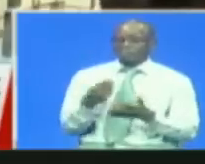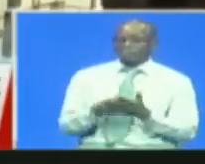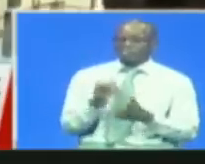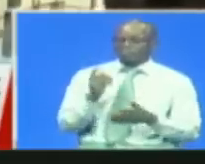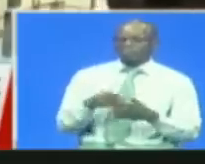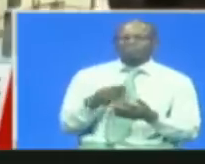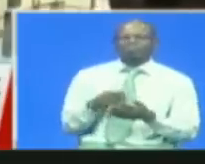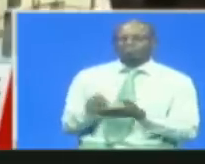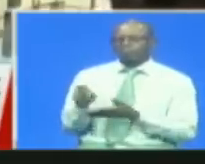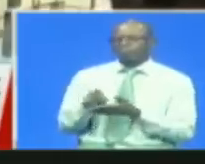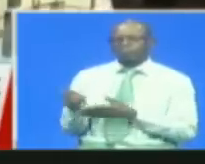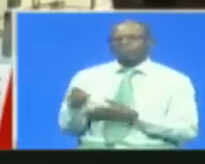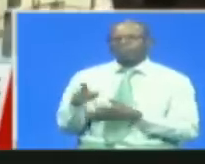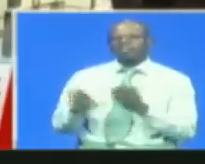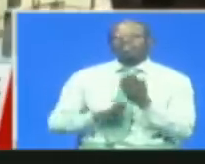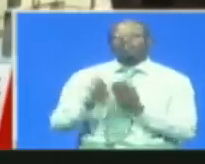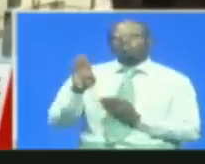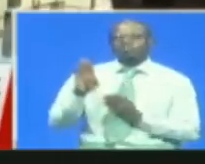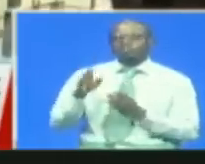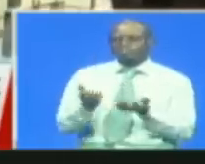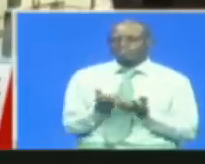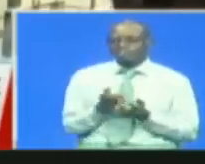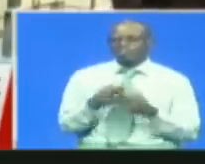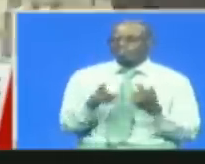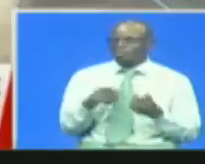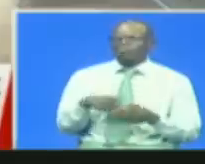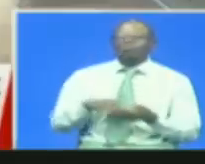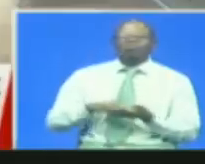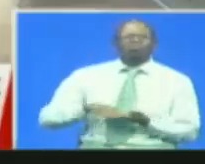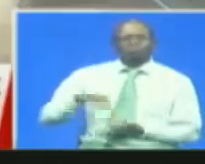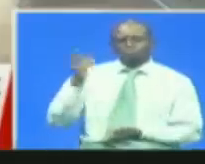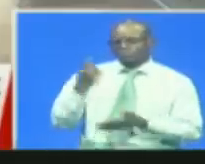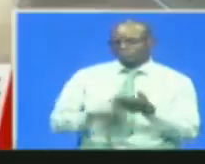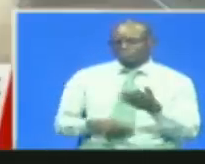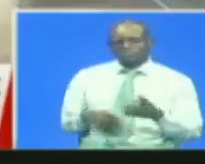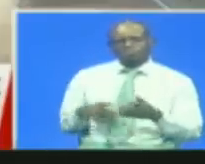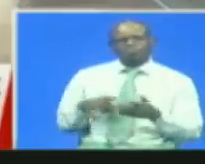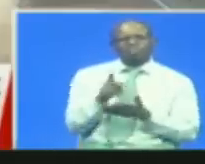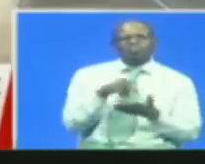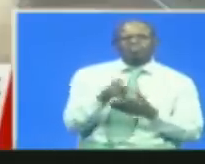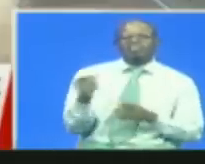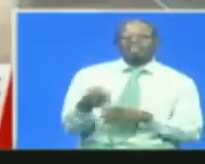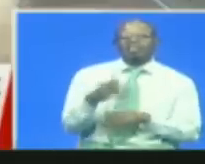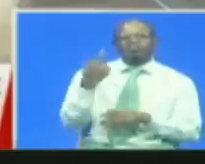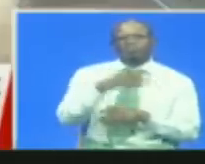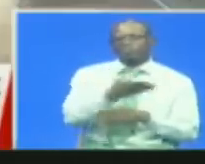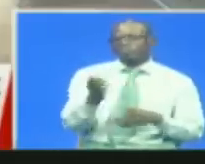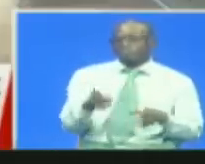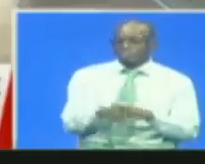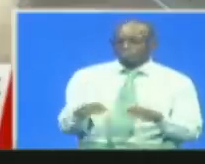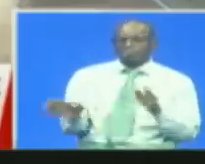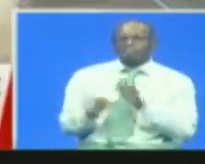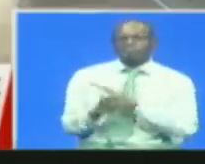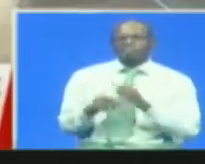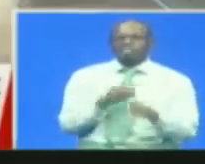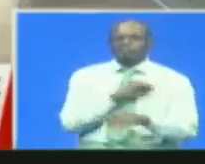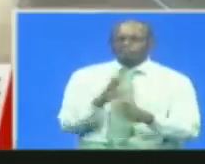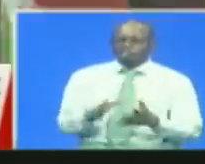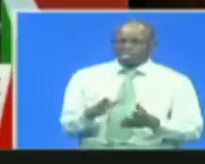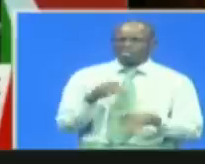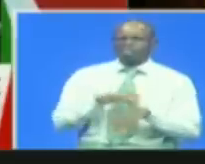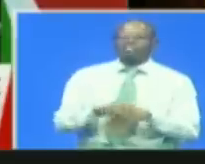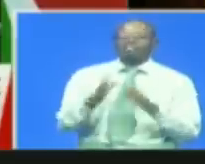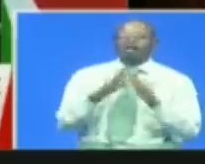because the bulk of her taxes go into paying salaries. What's important is that if deputy governors get a house, so should